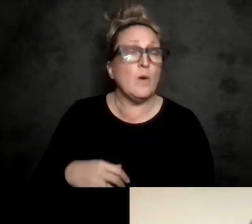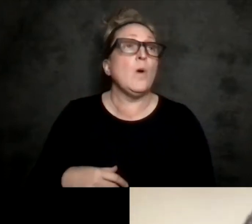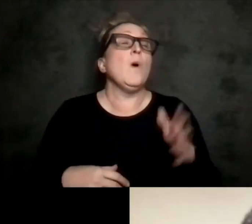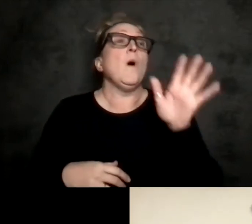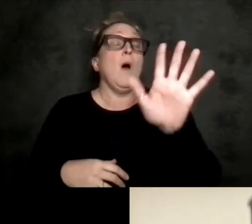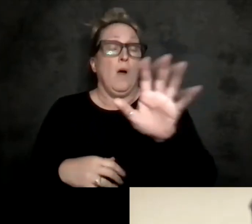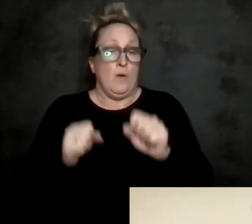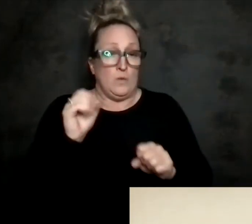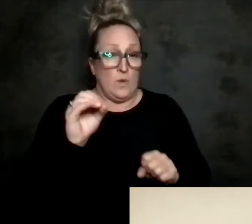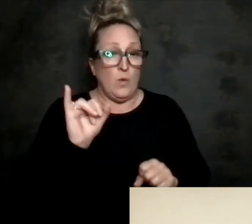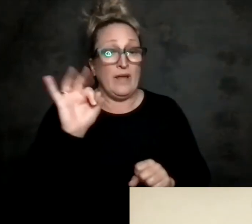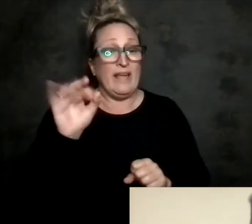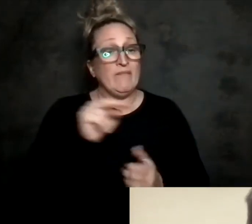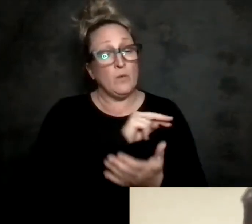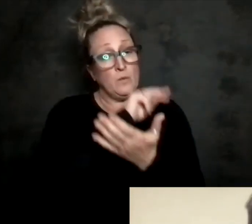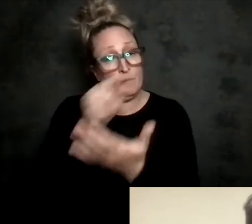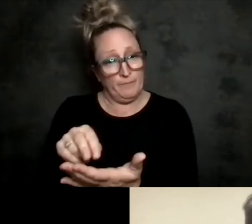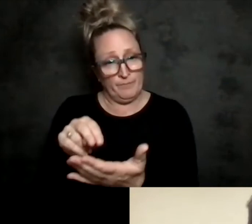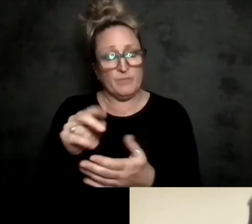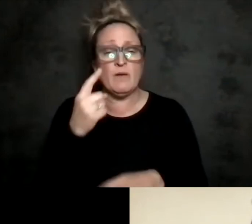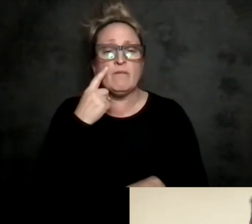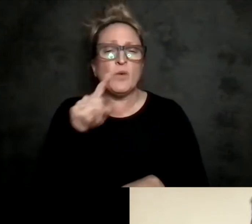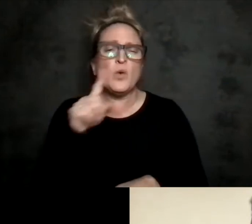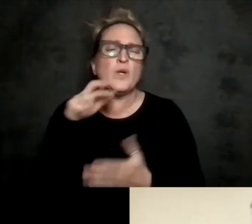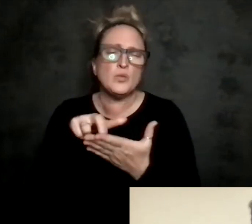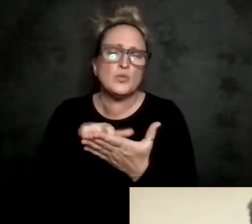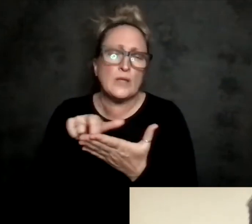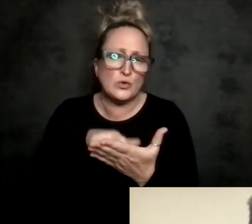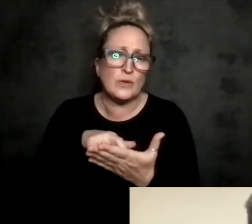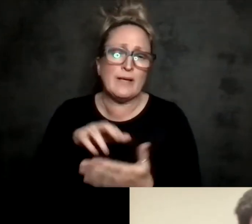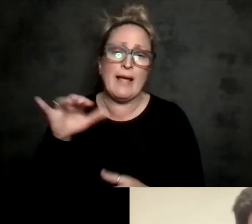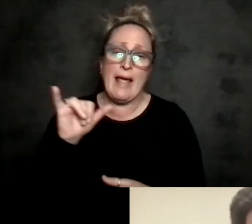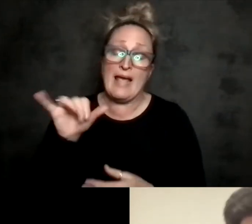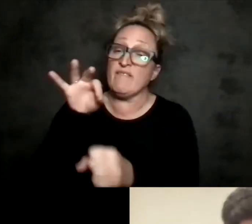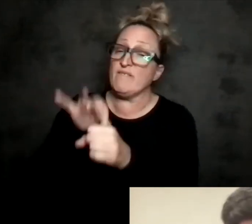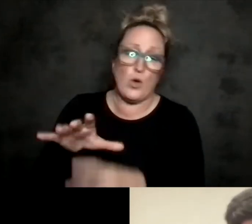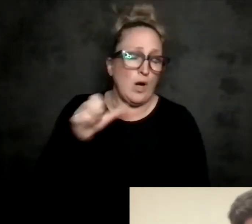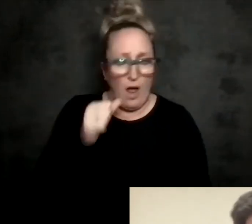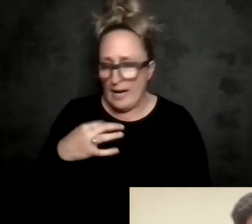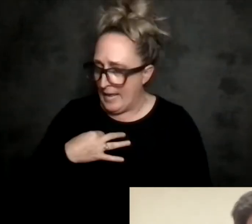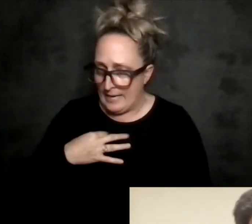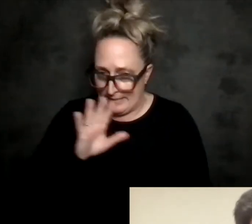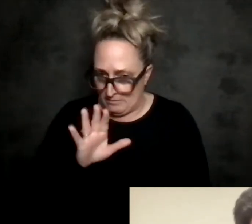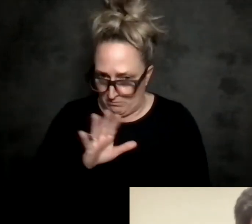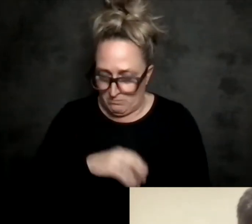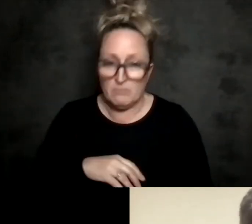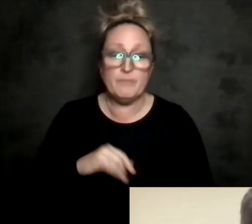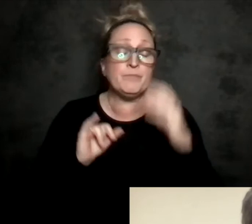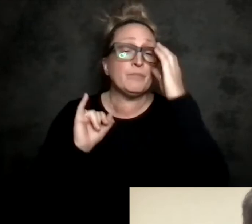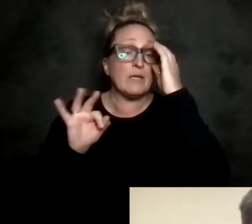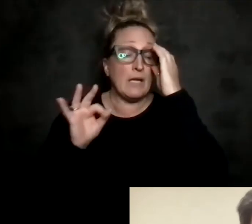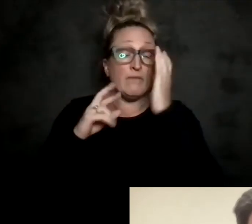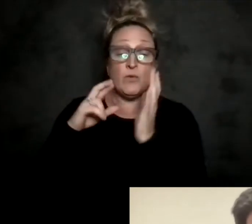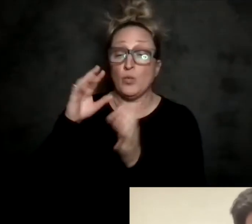So if you go to this is for when you're registering as a voter, not a candidate. If you're registering